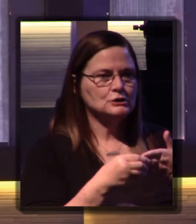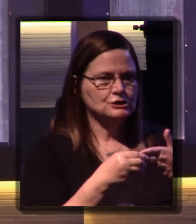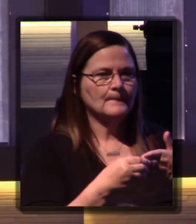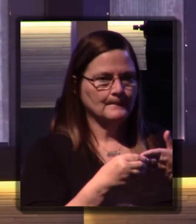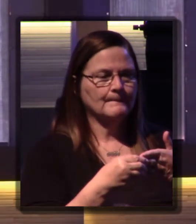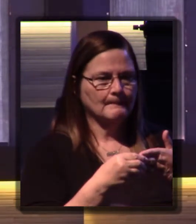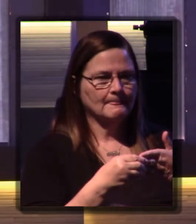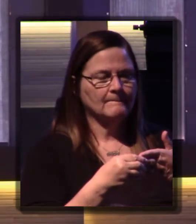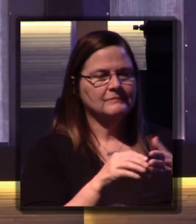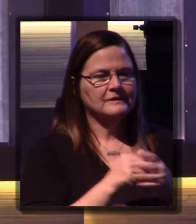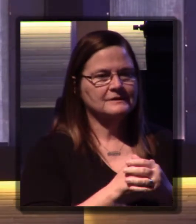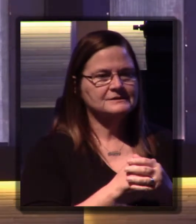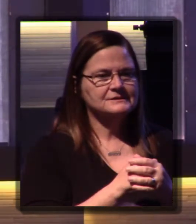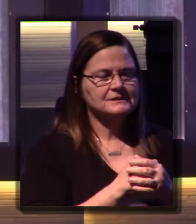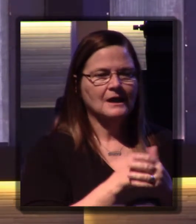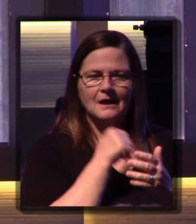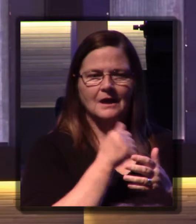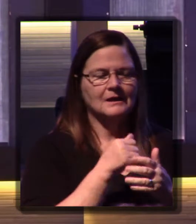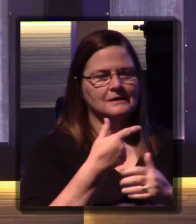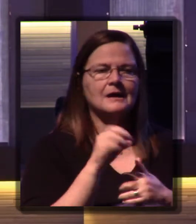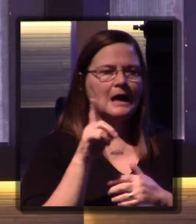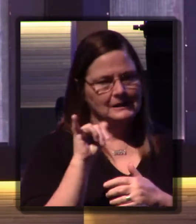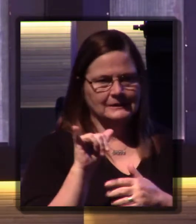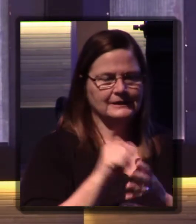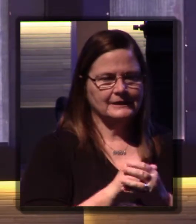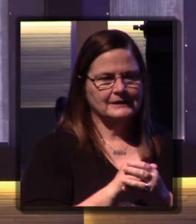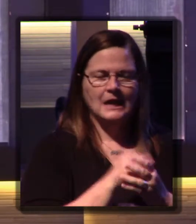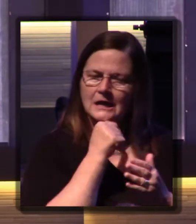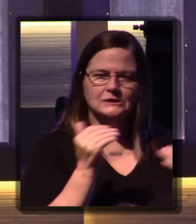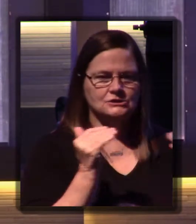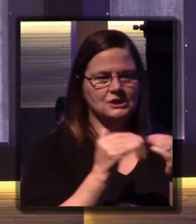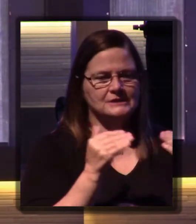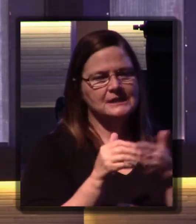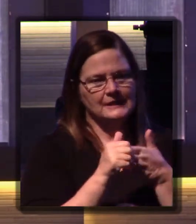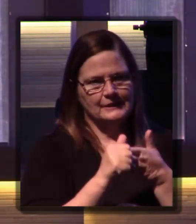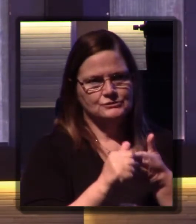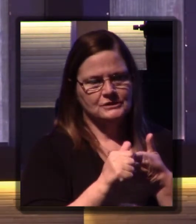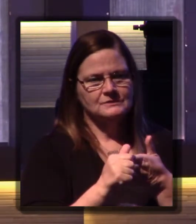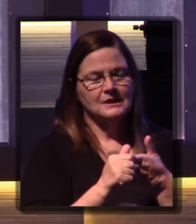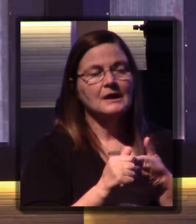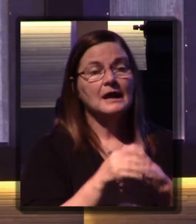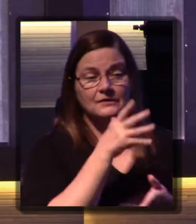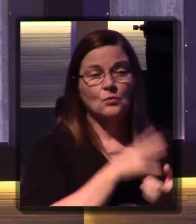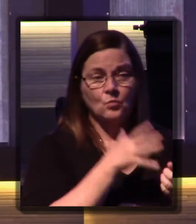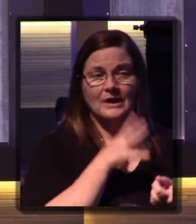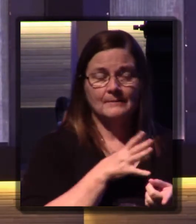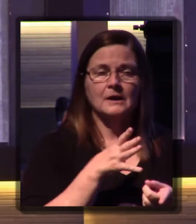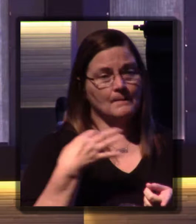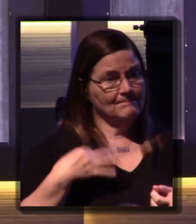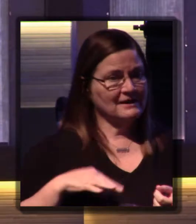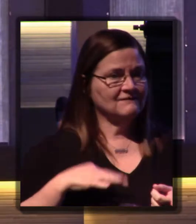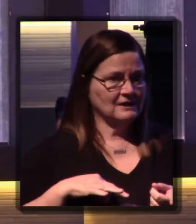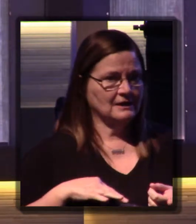leadership, this ungodly, unjust leadership structure. And they're benefiting from it.